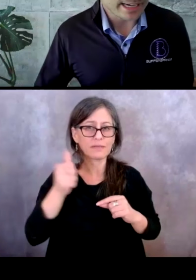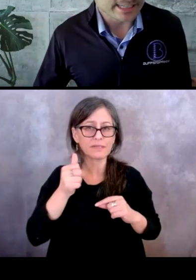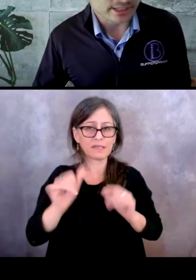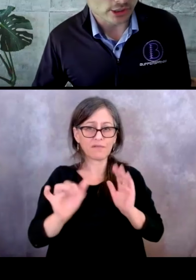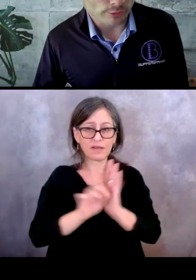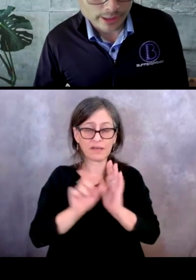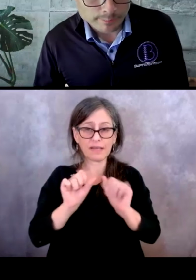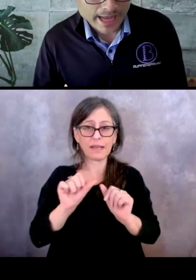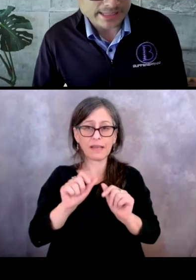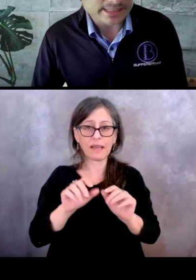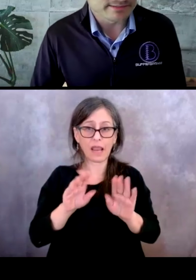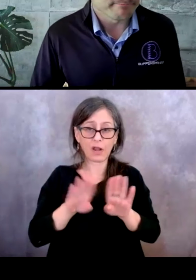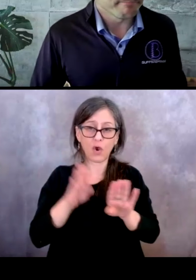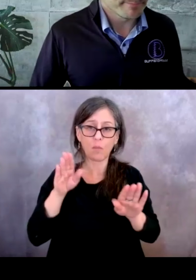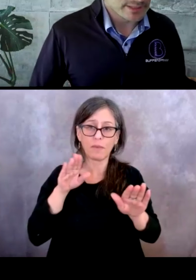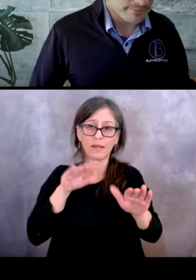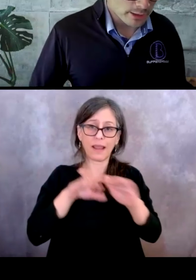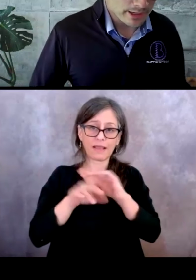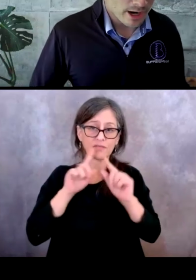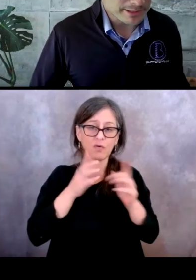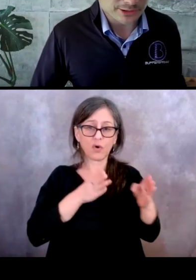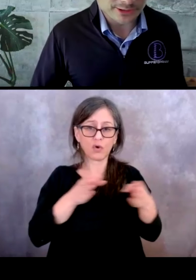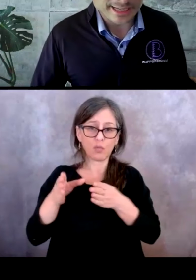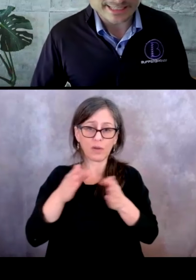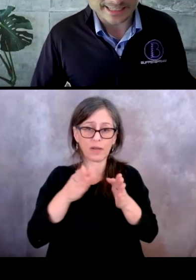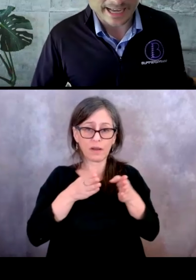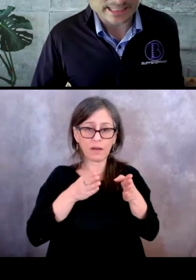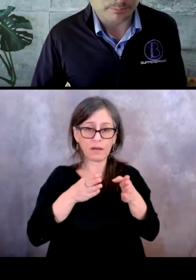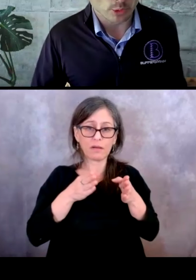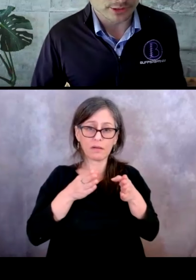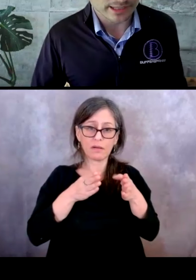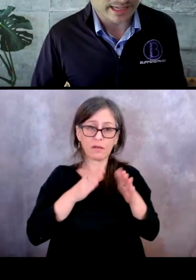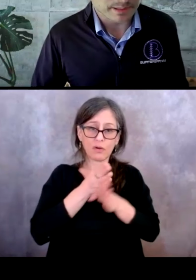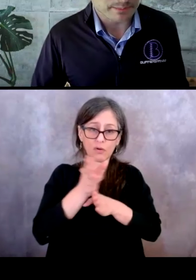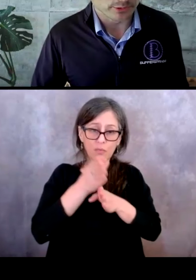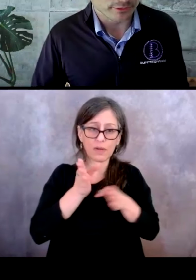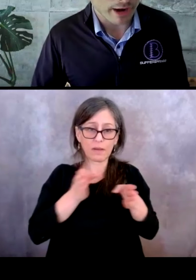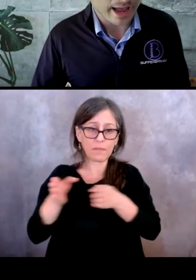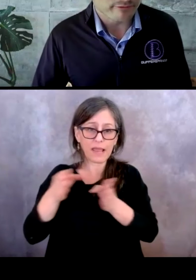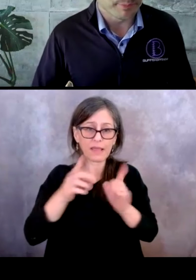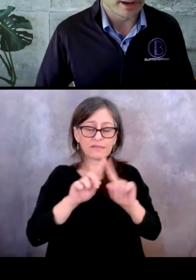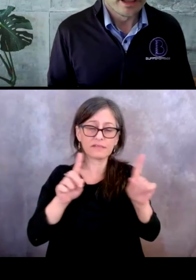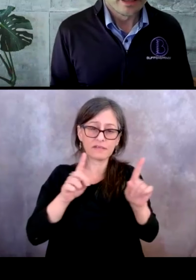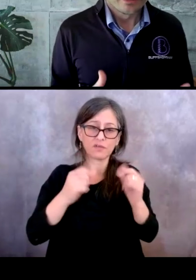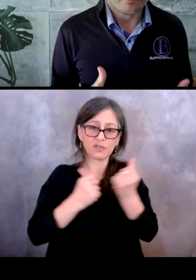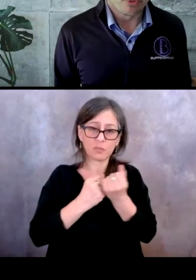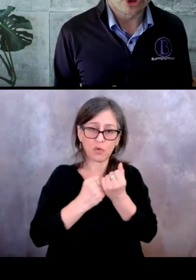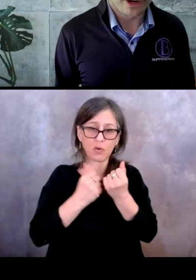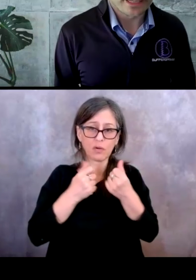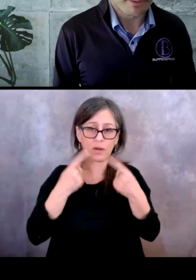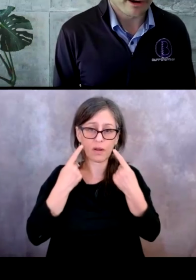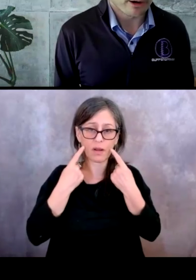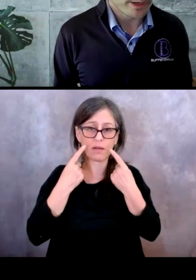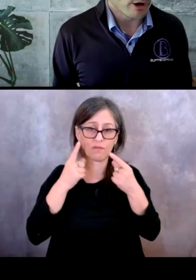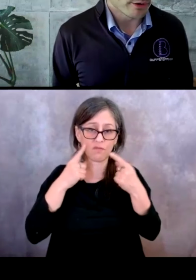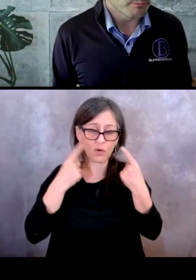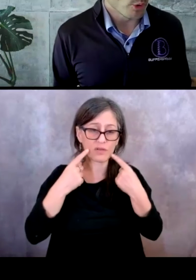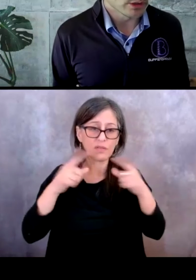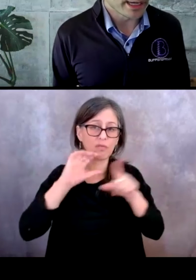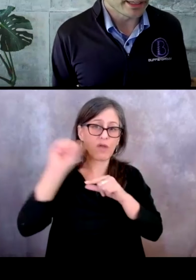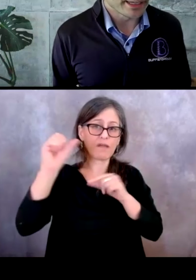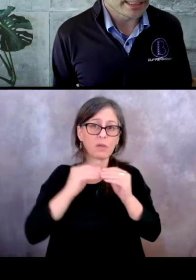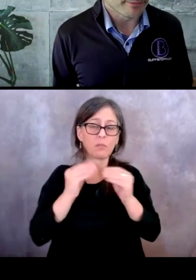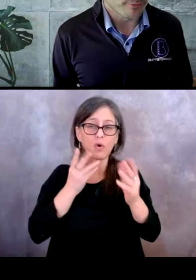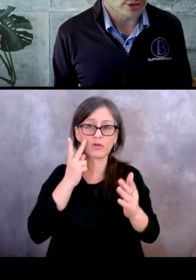unlock access to career paths, development opportunities, and the kind of support that allows people to thrive. But the more transparent we are, the